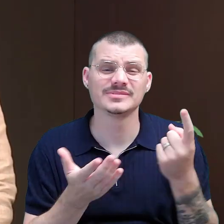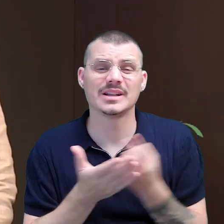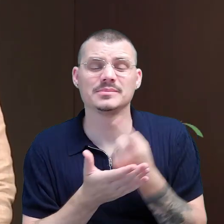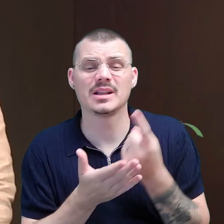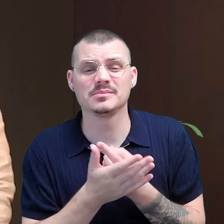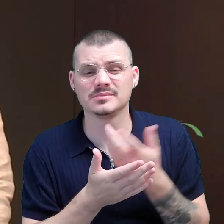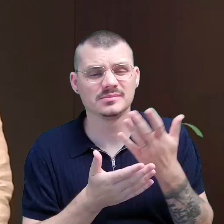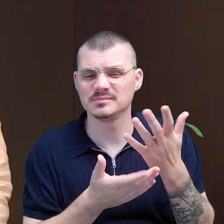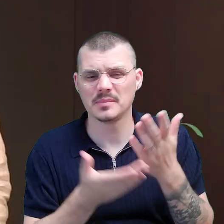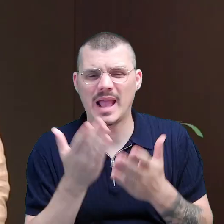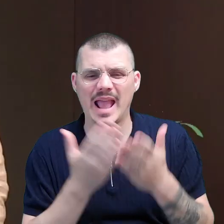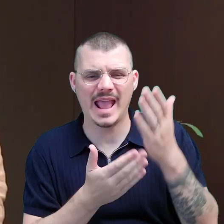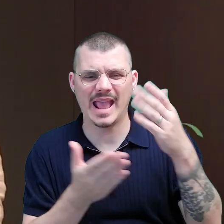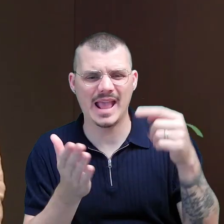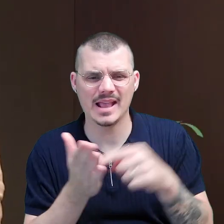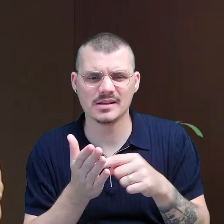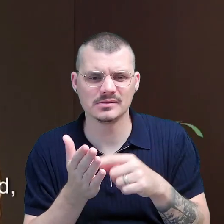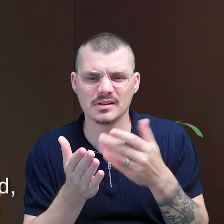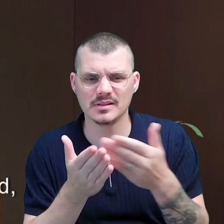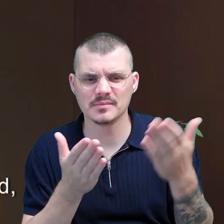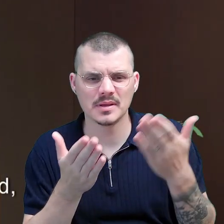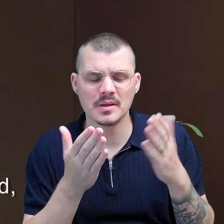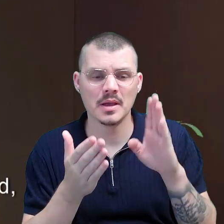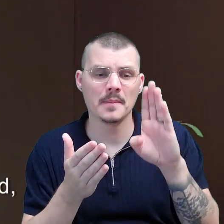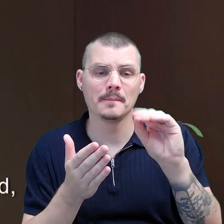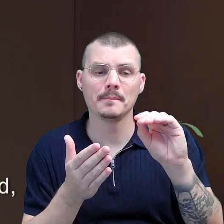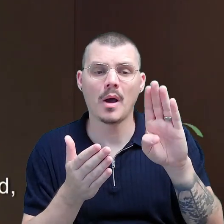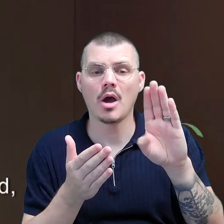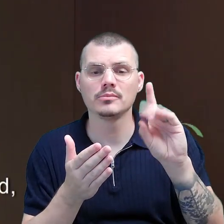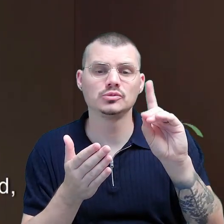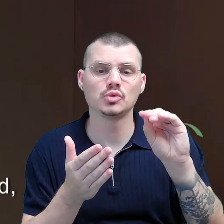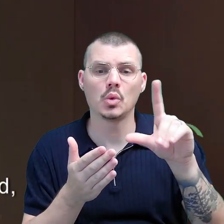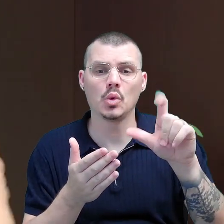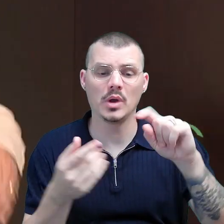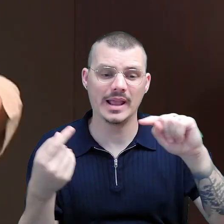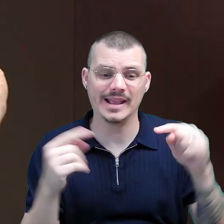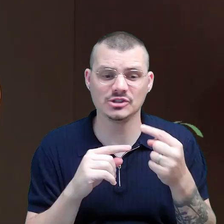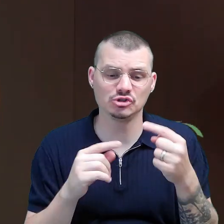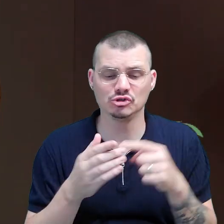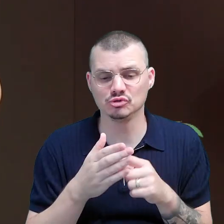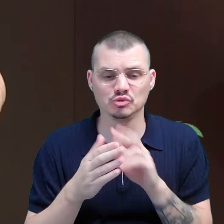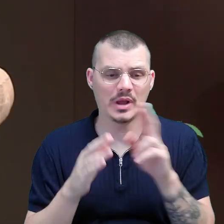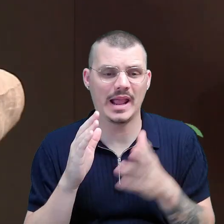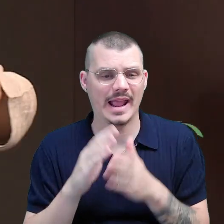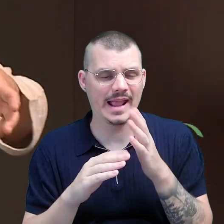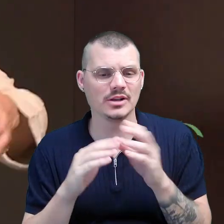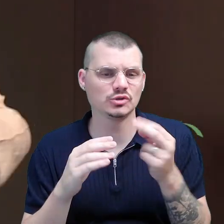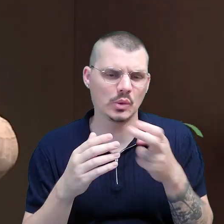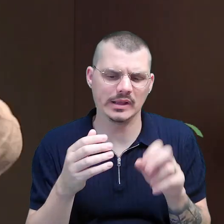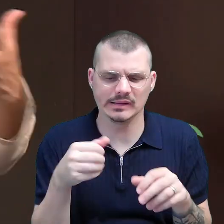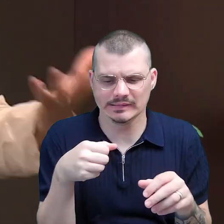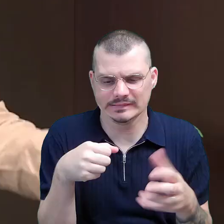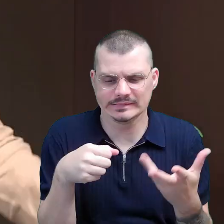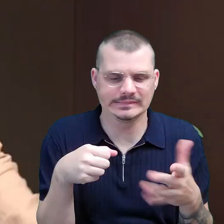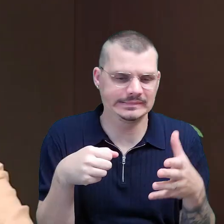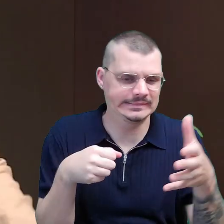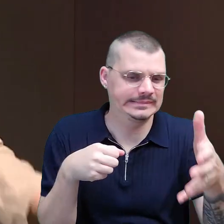Sometimes it's a hand thing, you know. Bob Dole had an injury to his right hand, so he shook hands with left hands.